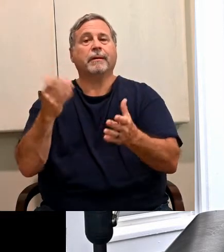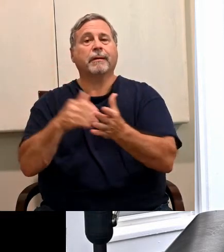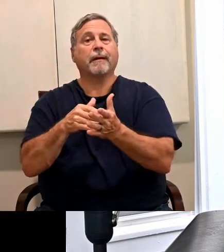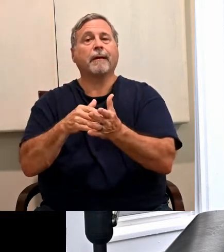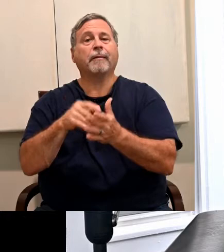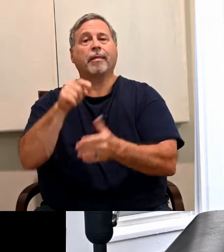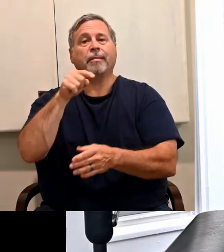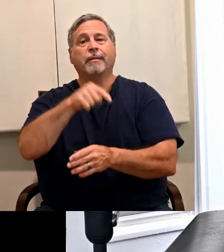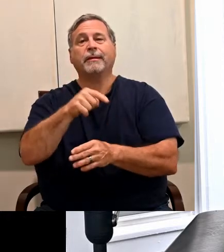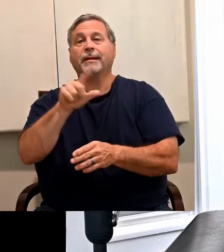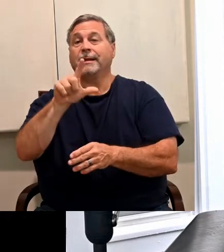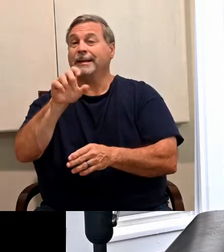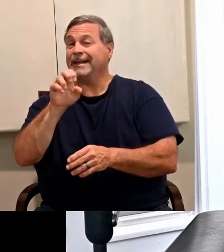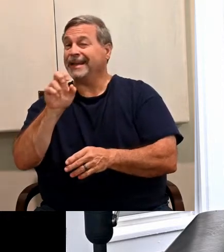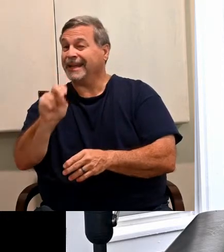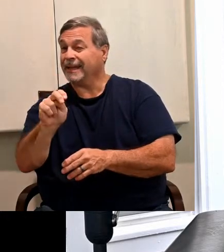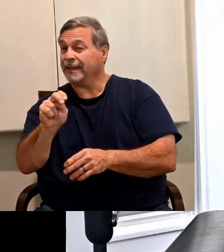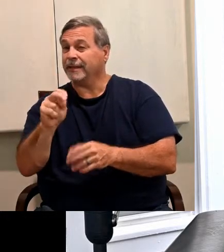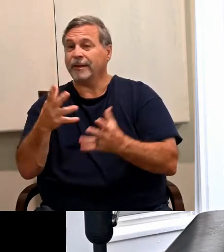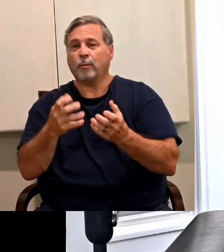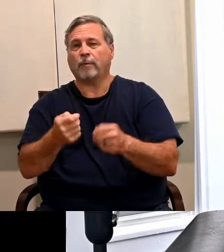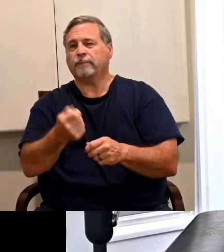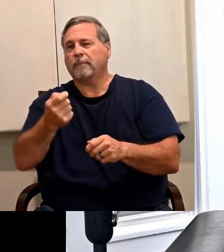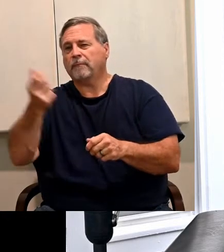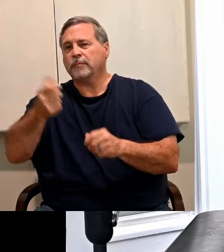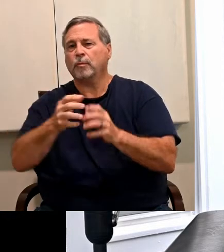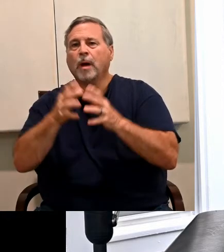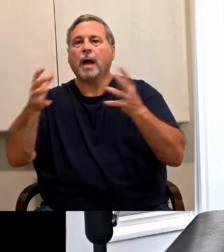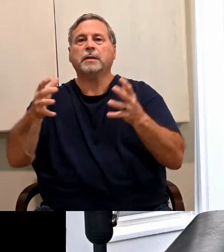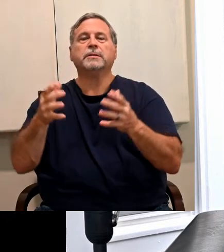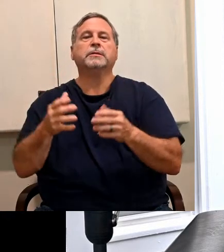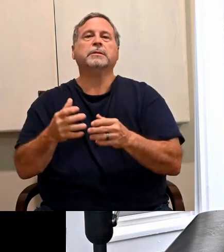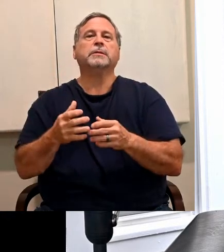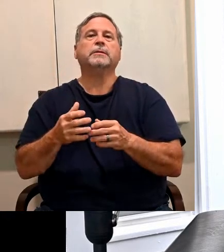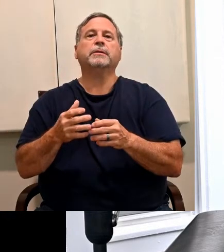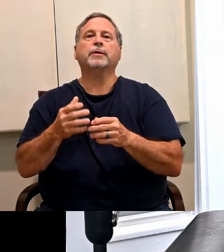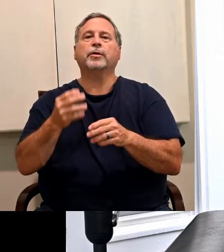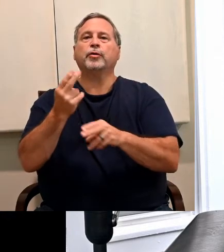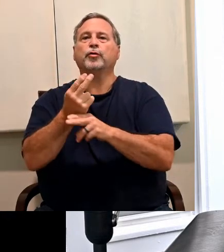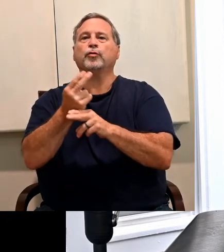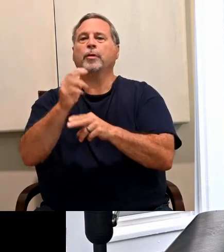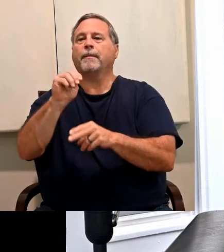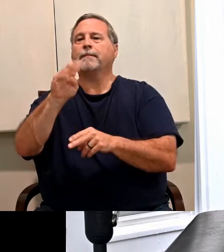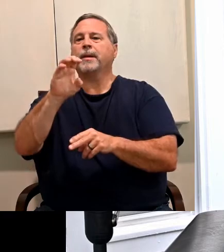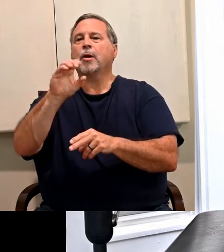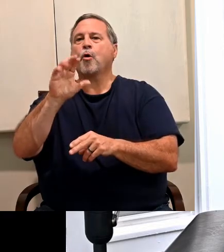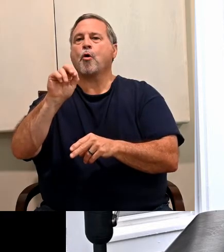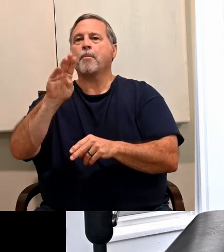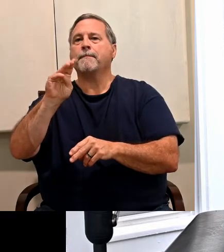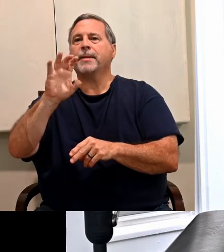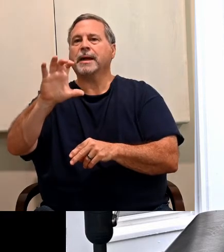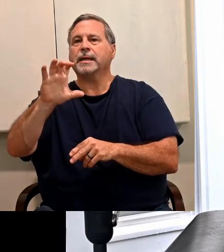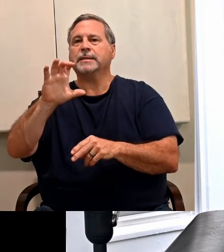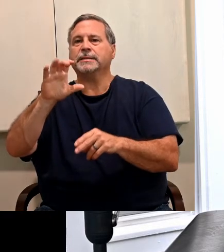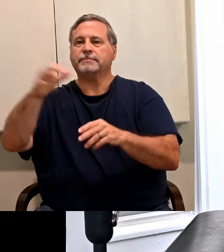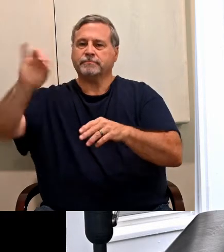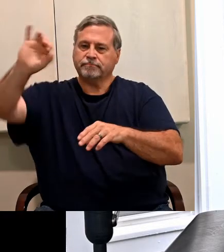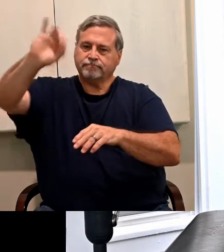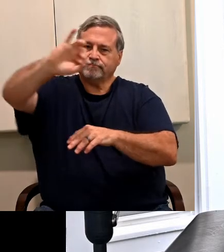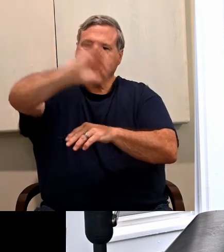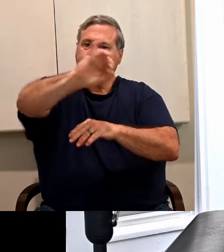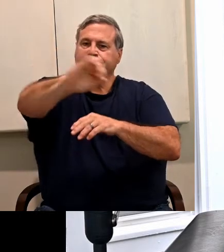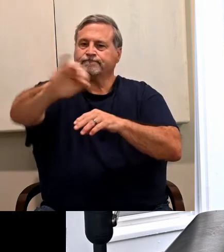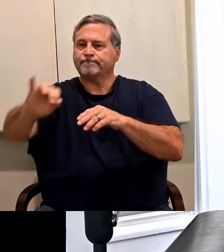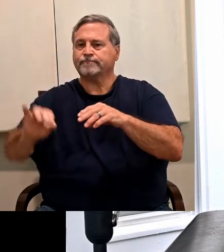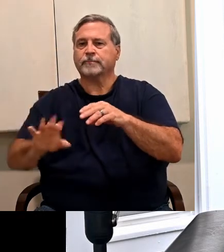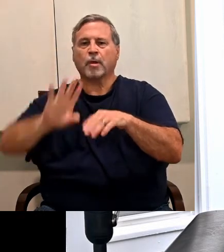but not much, because again, very lean cut of beef. We didn't want to take much off at all. Took some of the McCormicks seasoning and